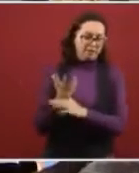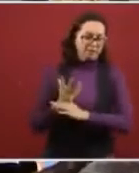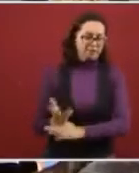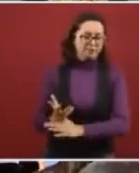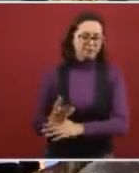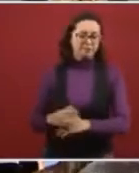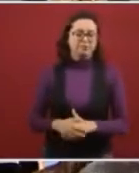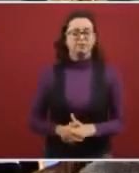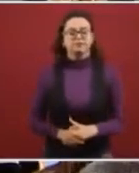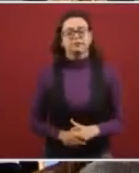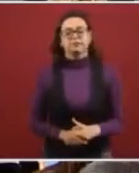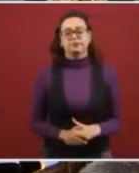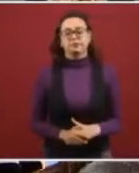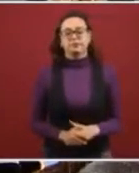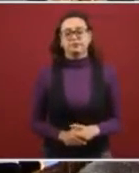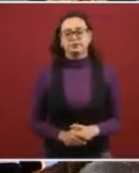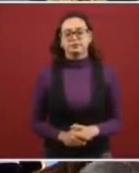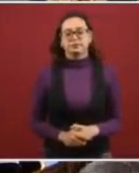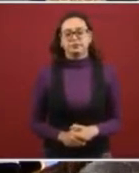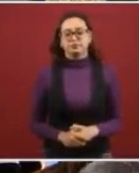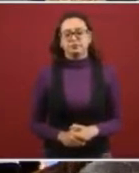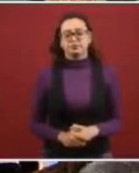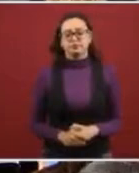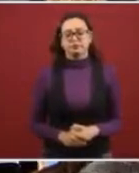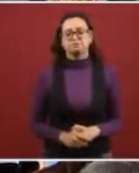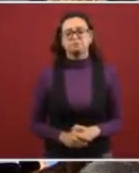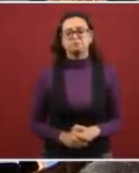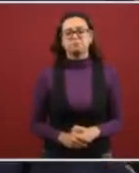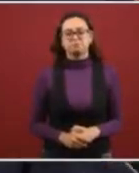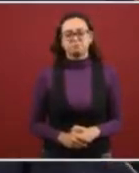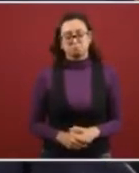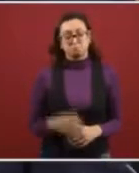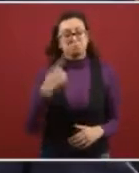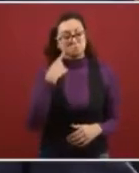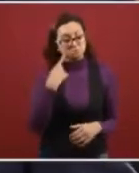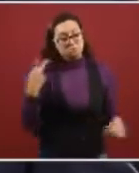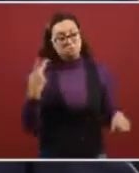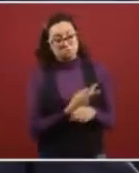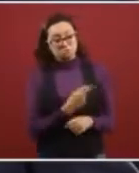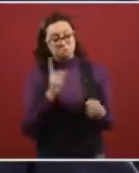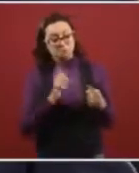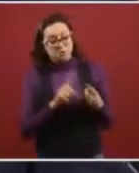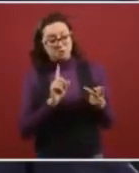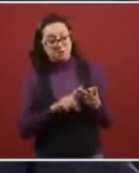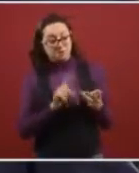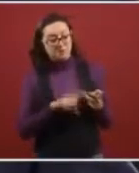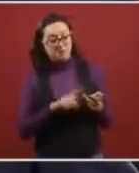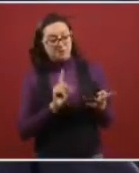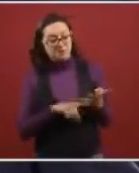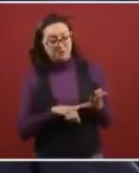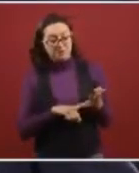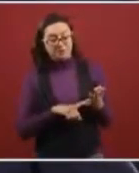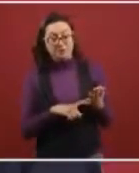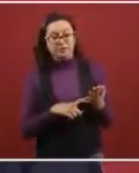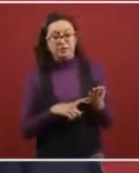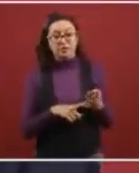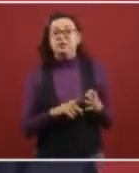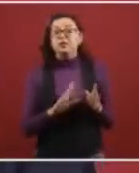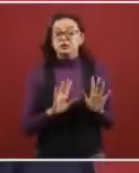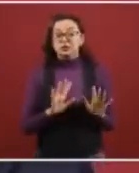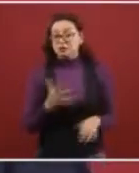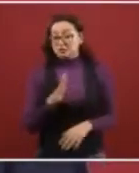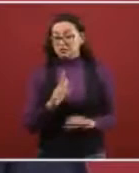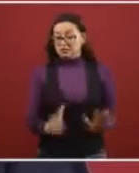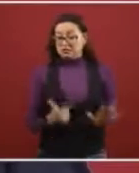Y pasó esto. And this happened. Me informó. He informed me. Se piensa que son siete